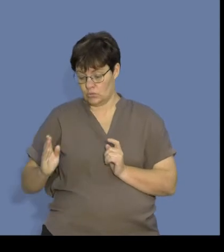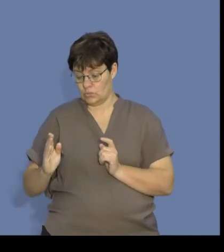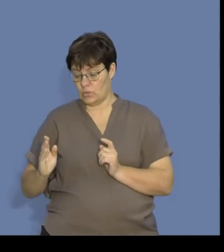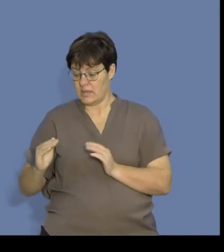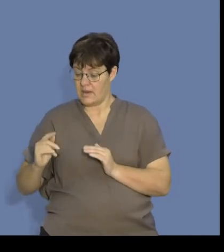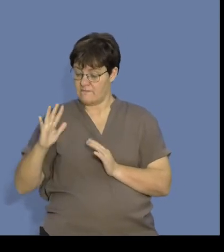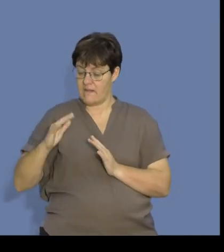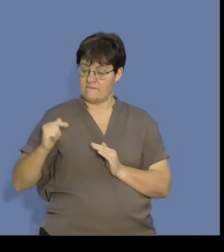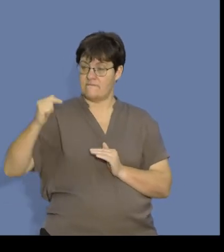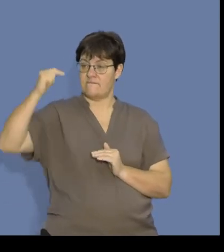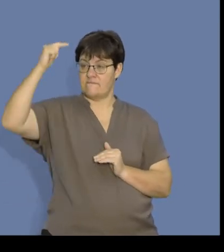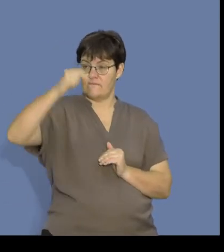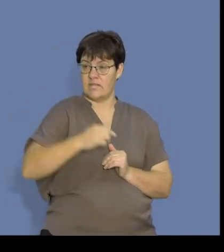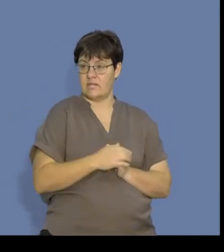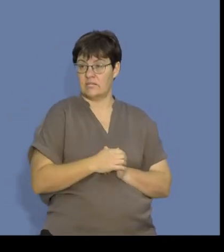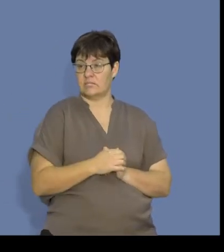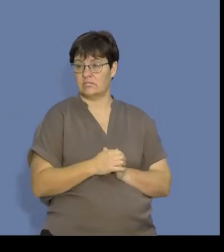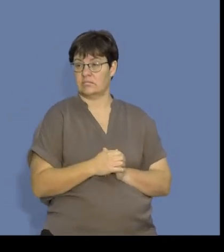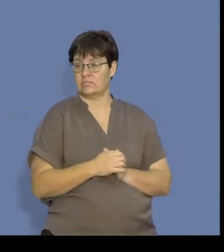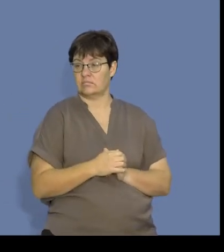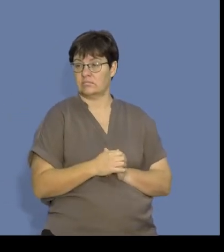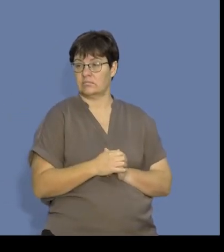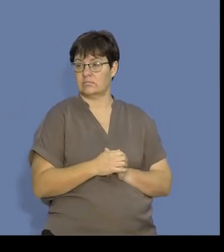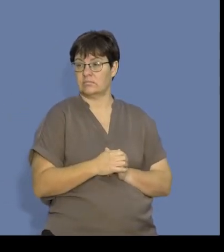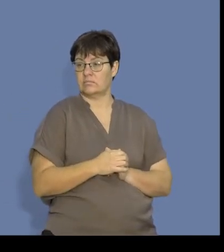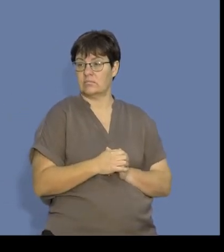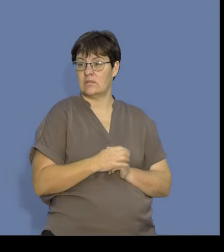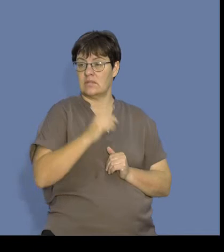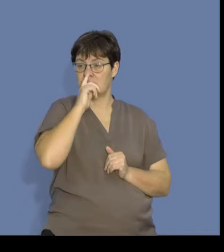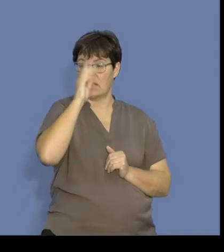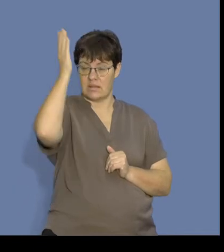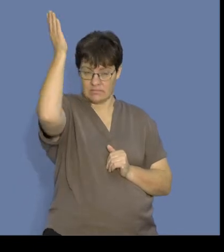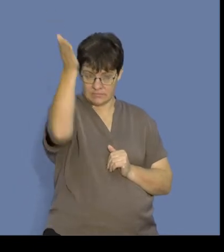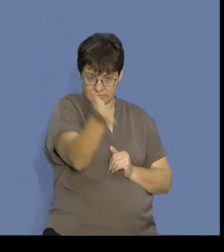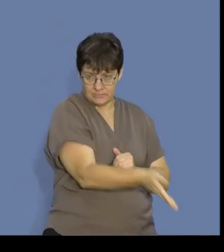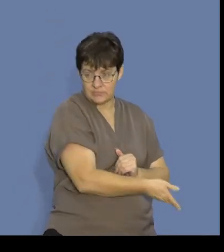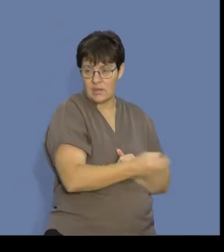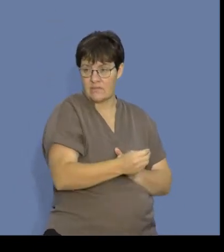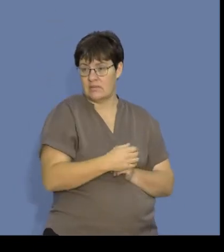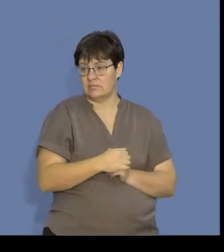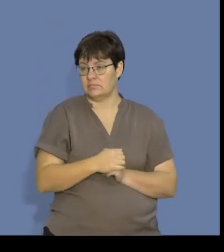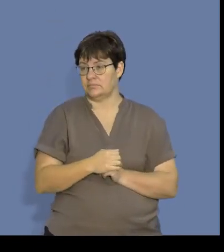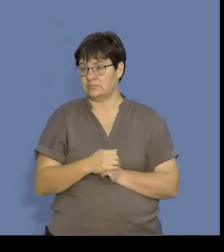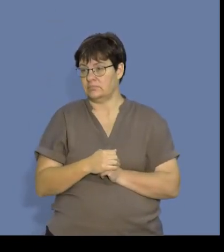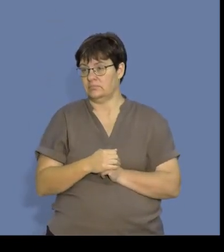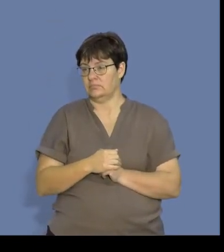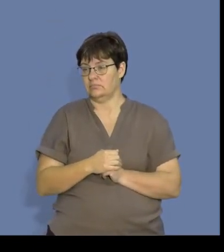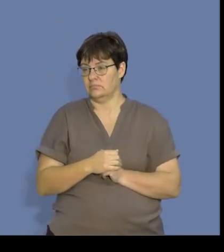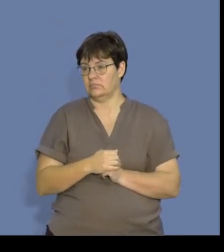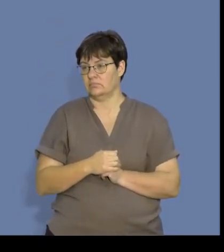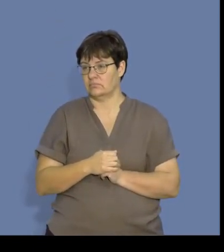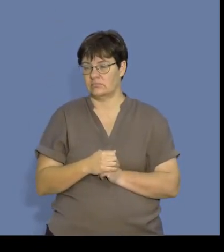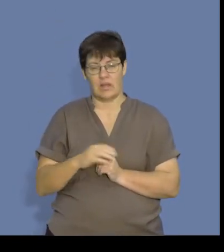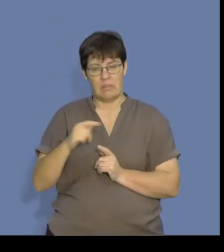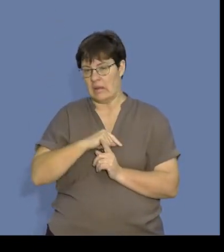5 units up, so it will land you at that point there. And then at the end, you will need to then join